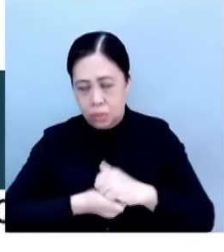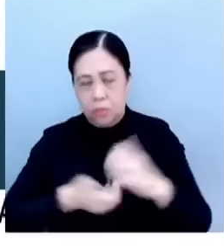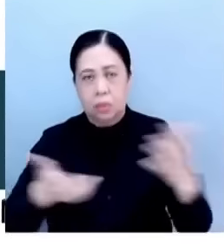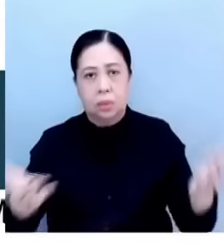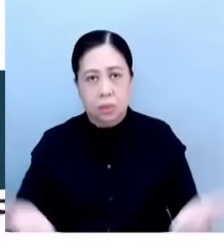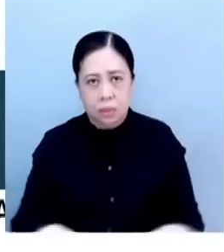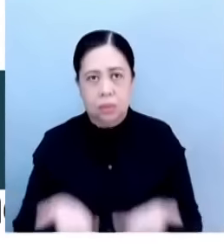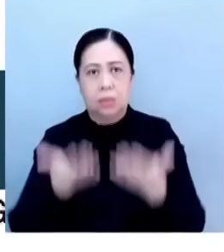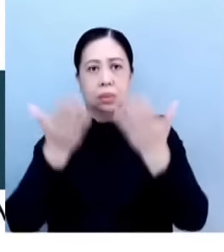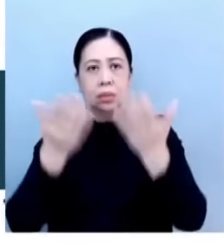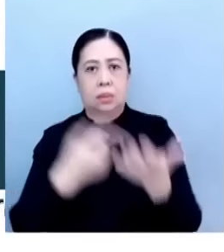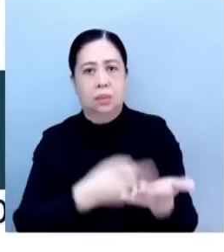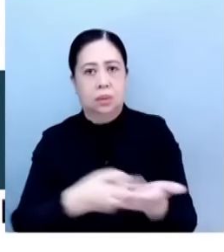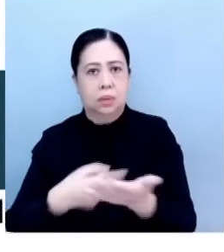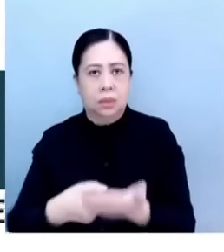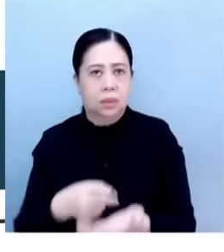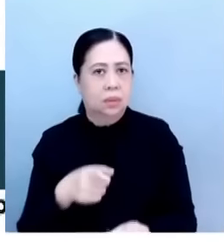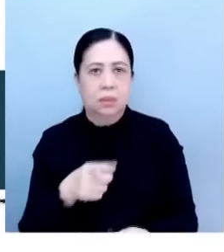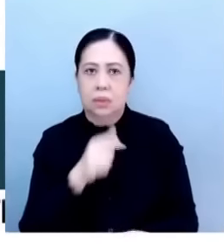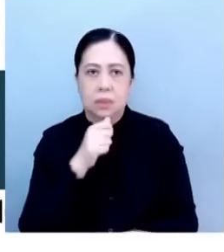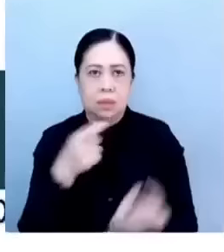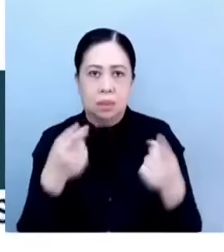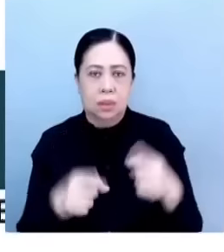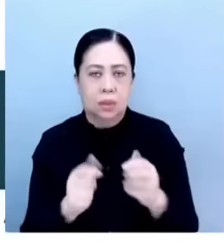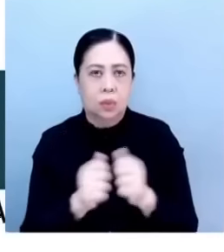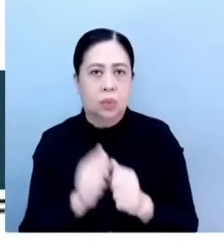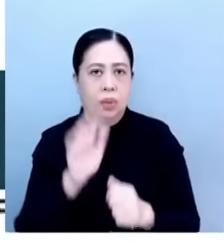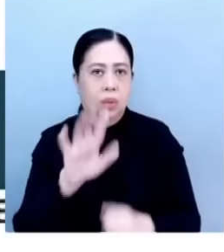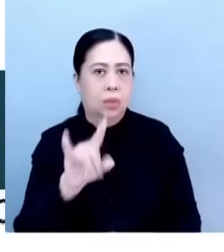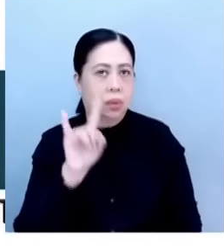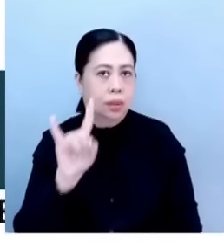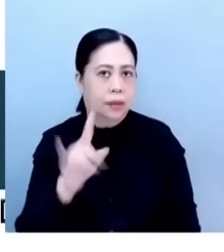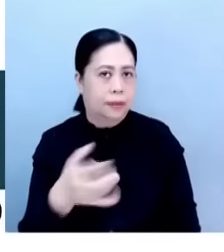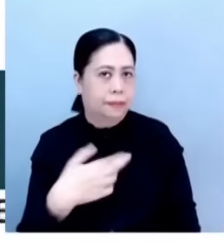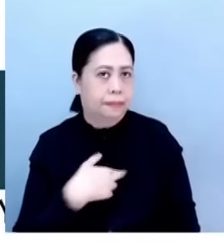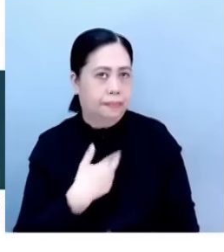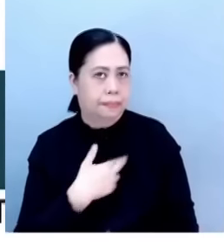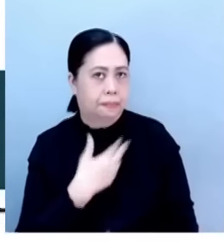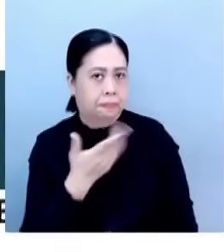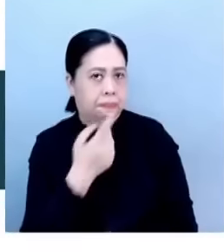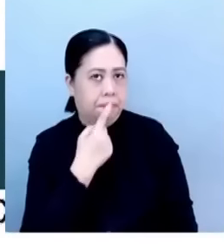the discussion, and that didn't happen with your ad. Your reaction to that?